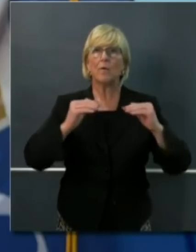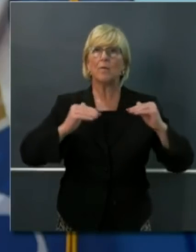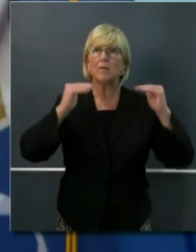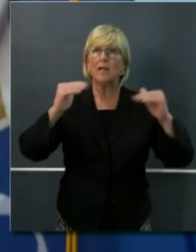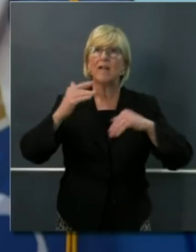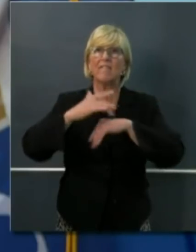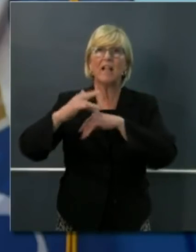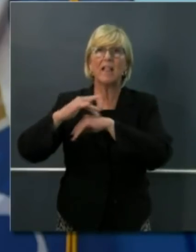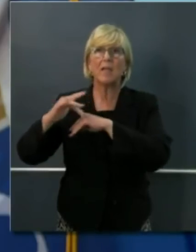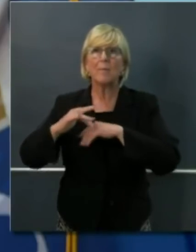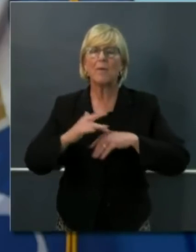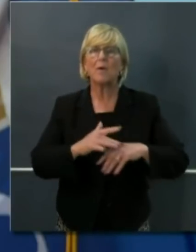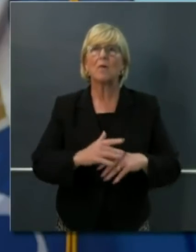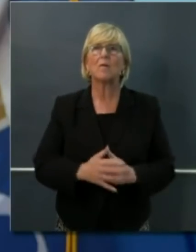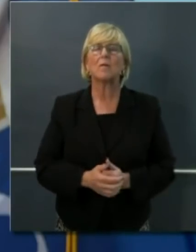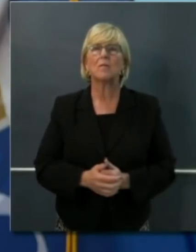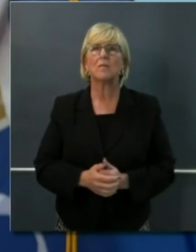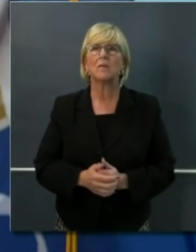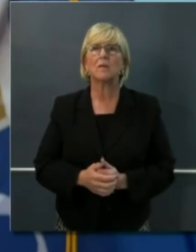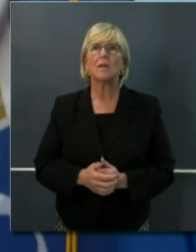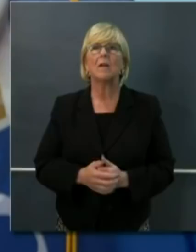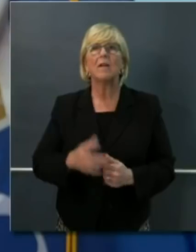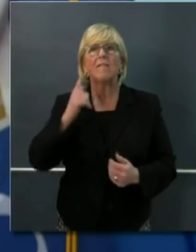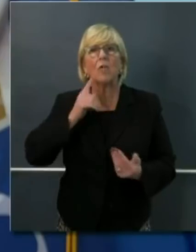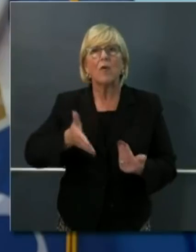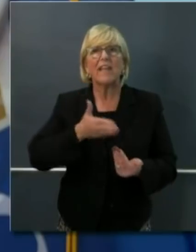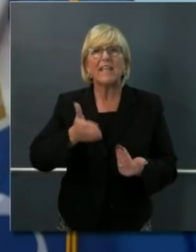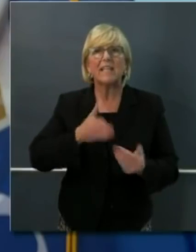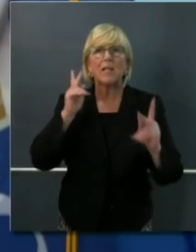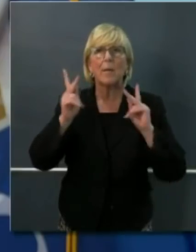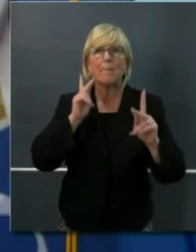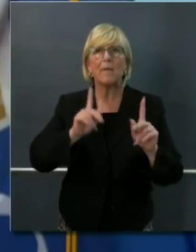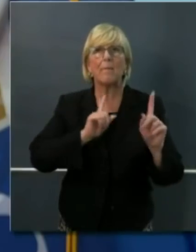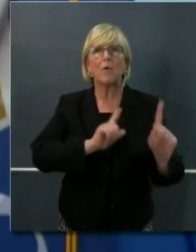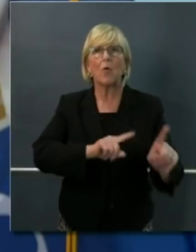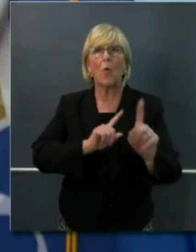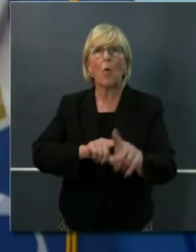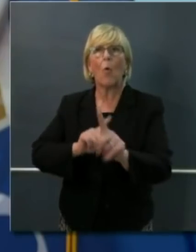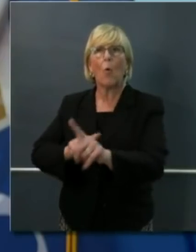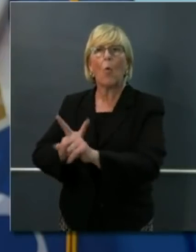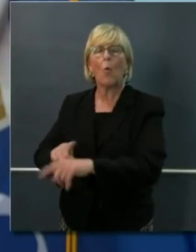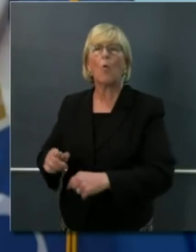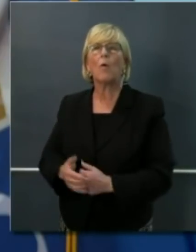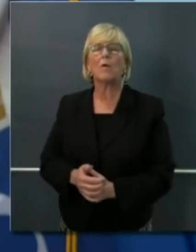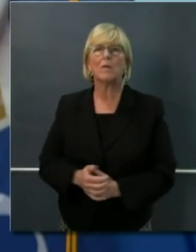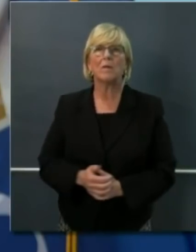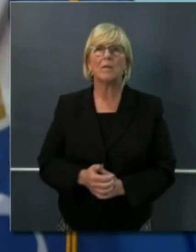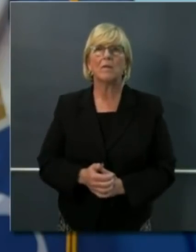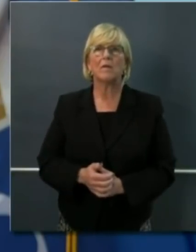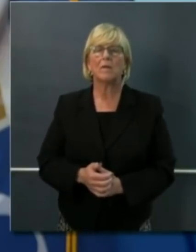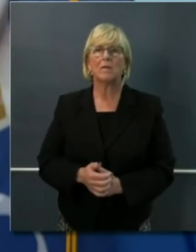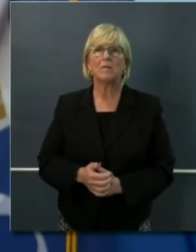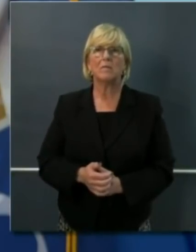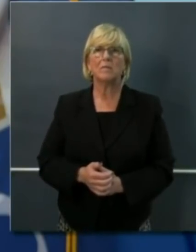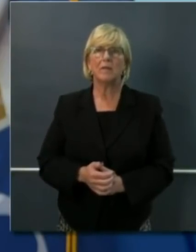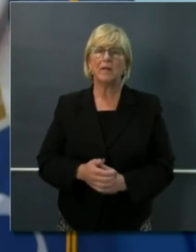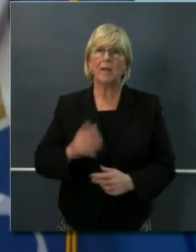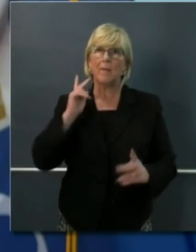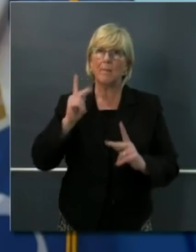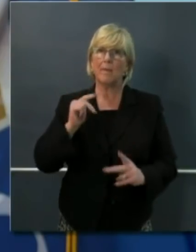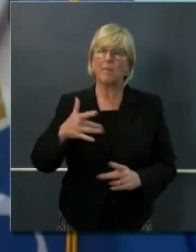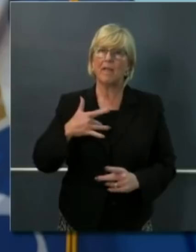most vulnerable can get tested even more easily, so that information is available and people can move more